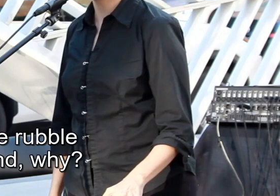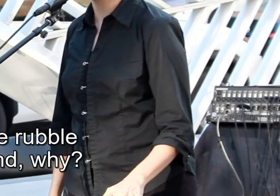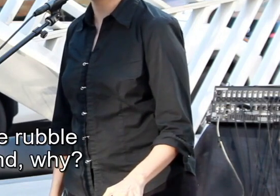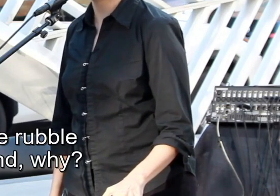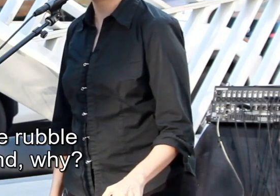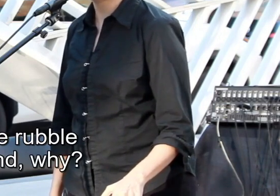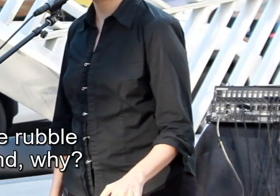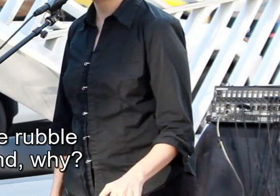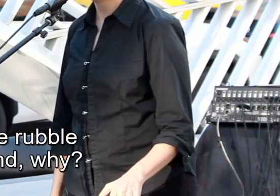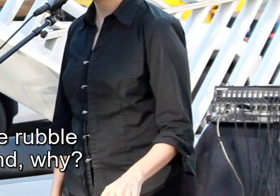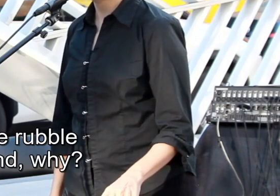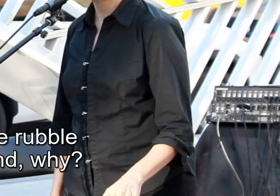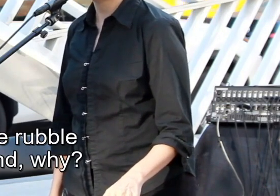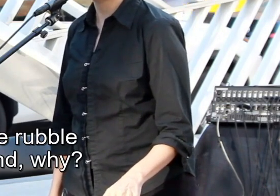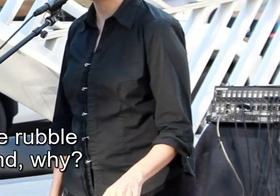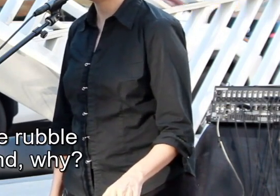A finger